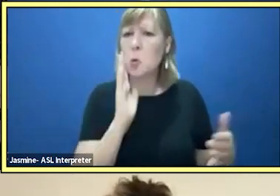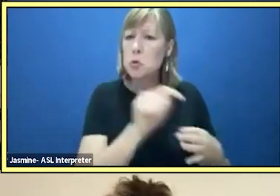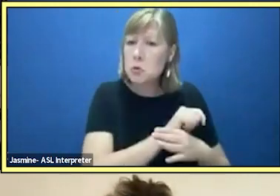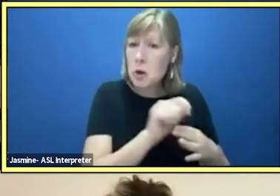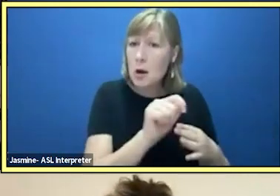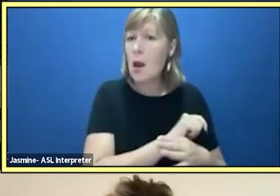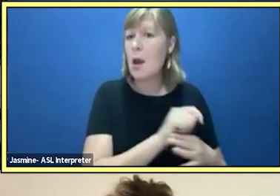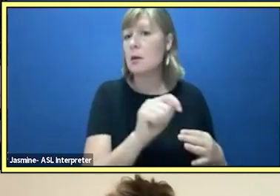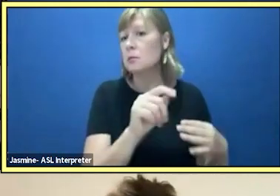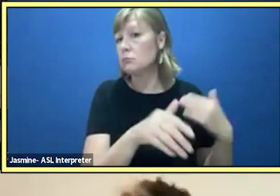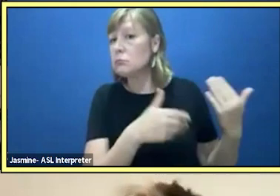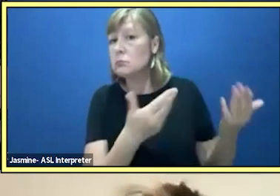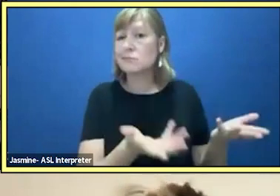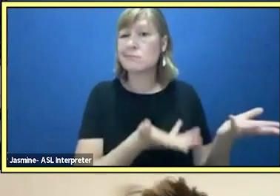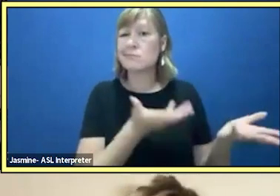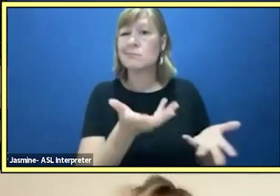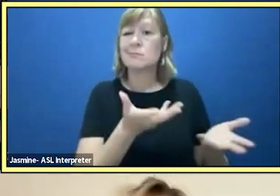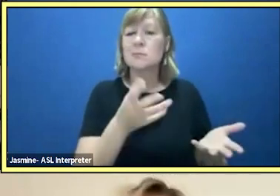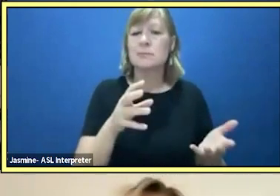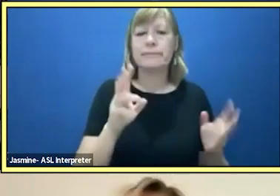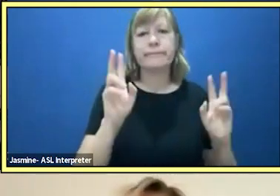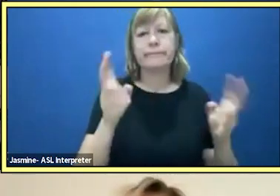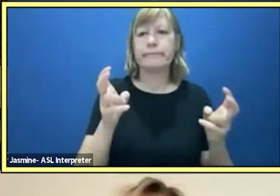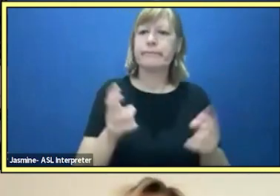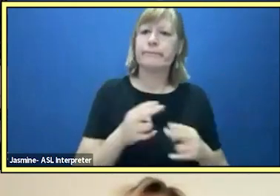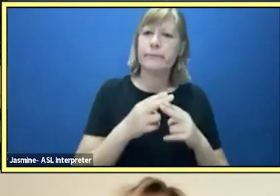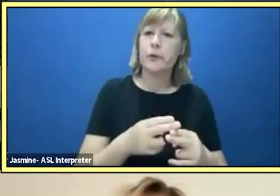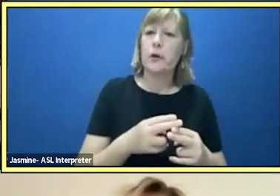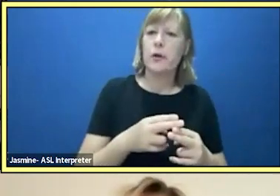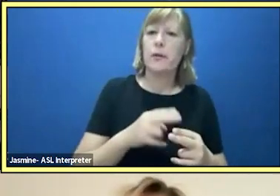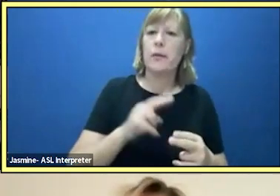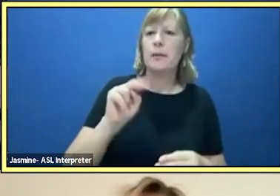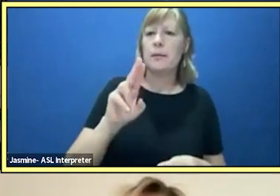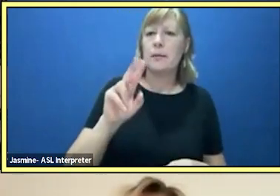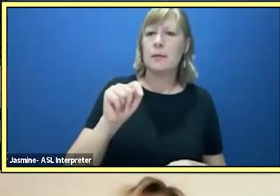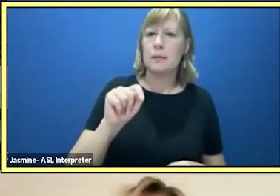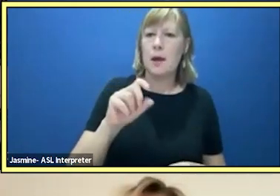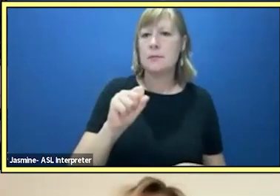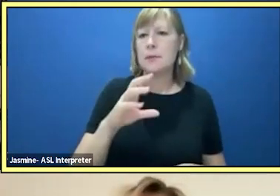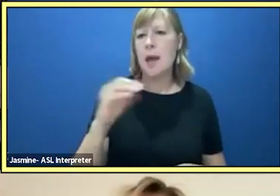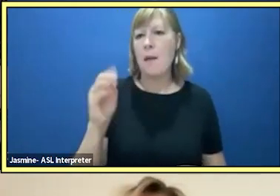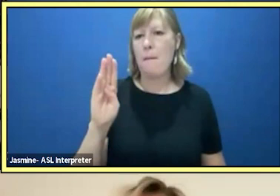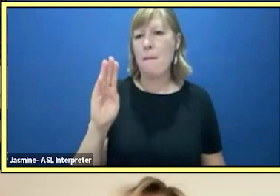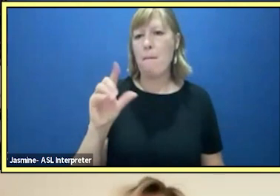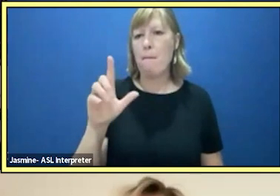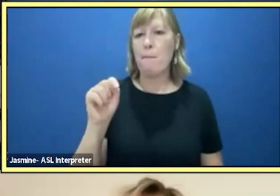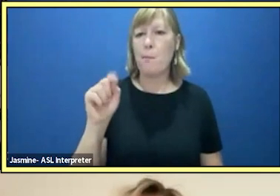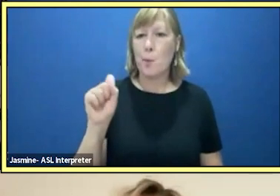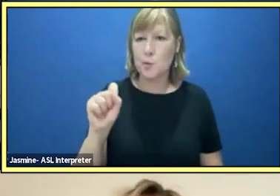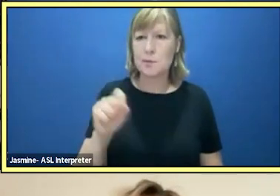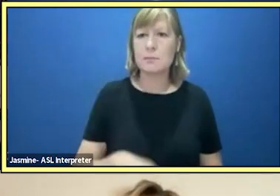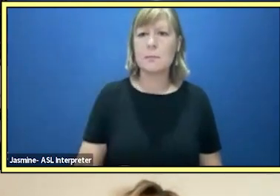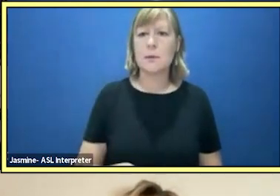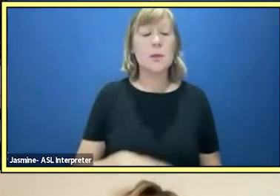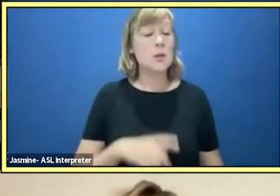and just the sort of the nuts and bolts of the way that you described it. It sounds like a